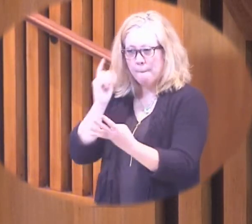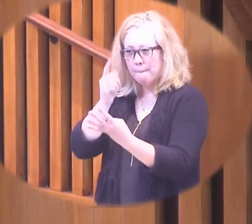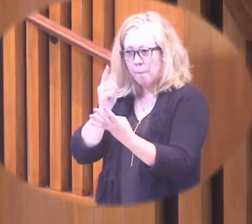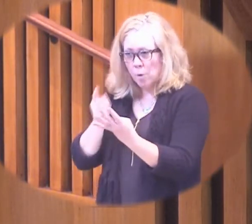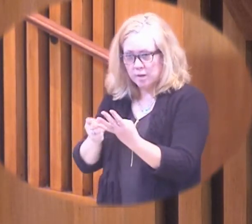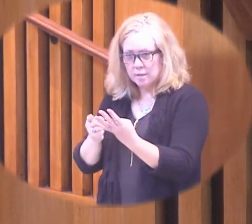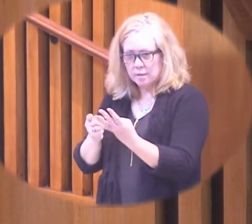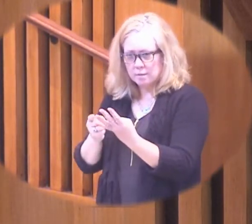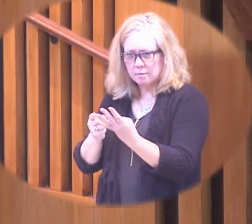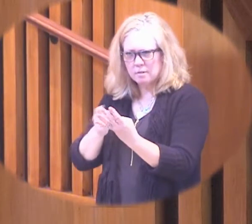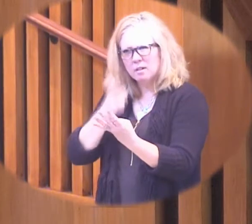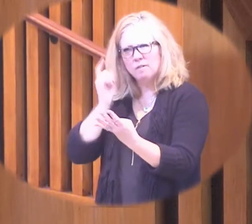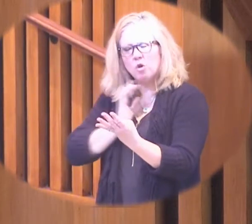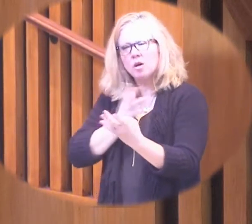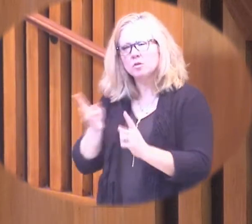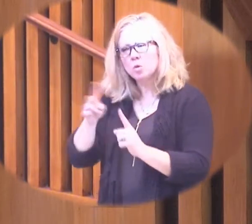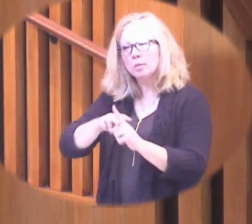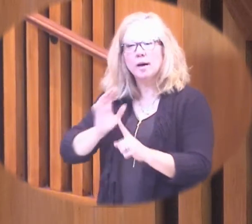own lives.